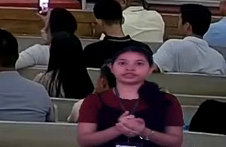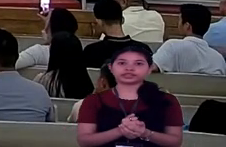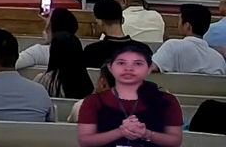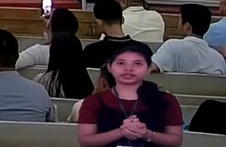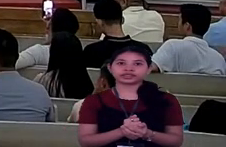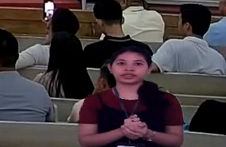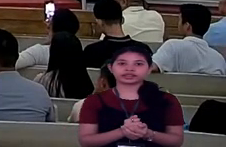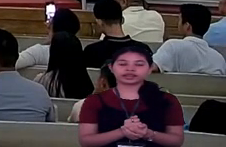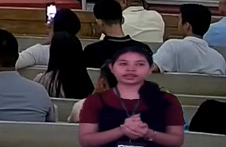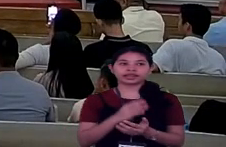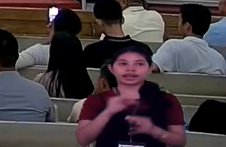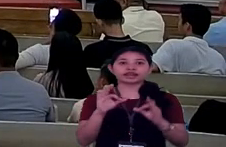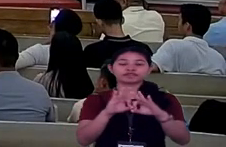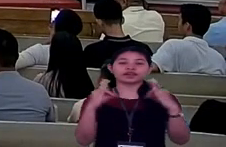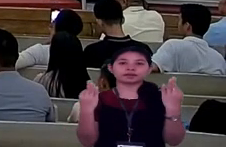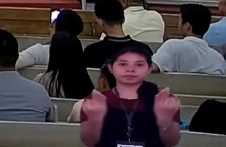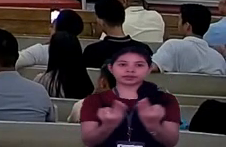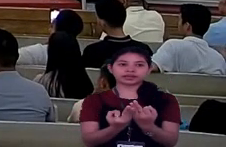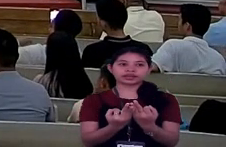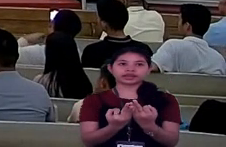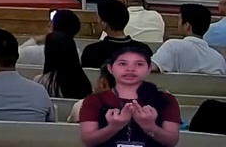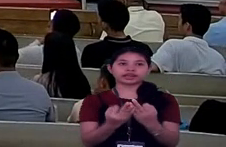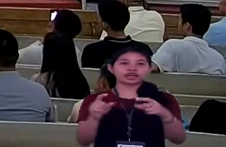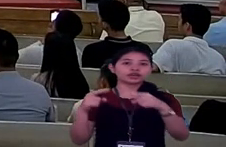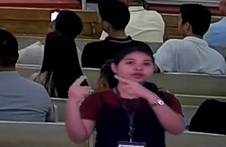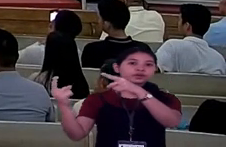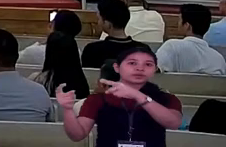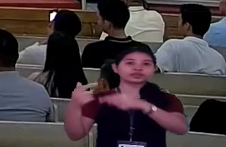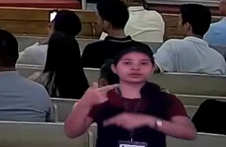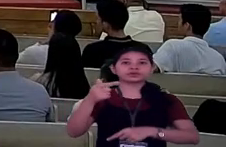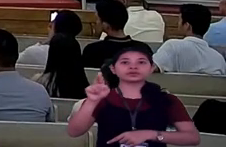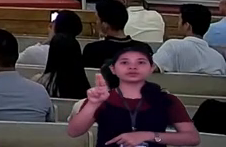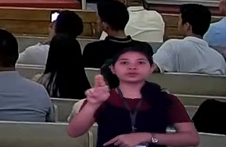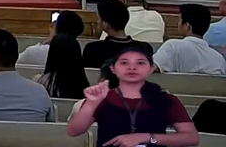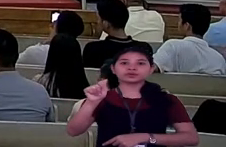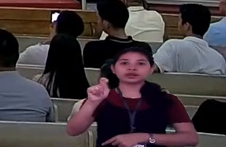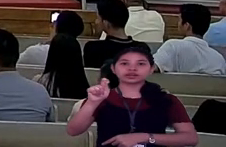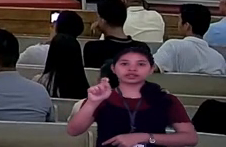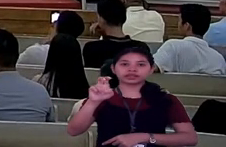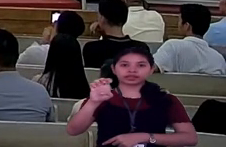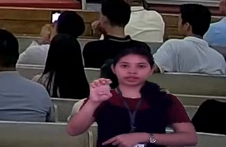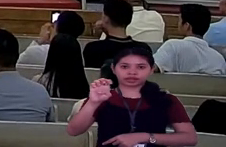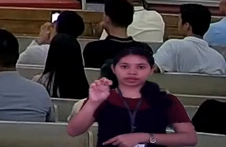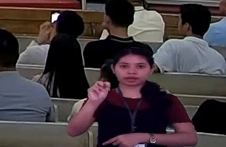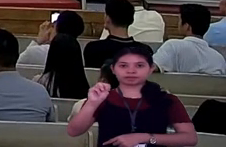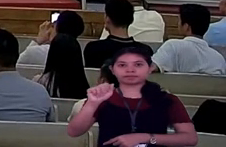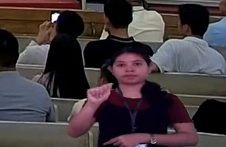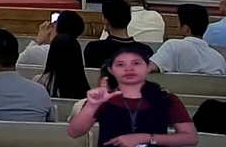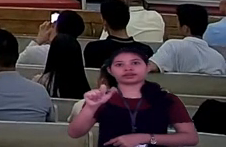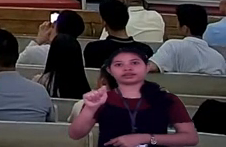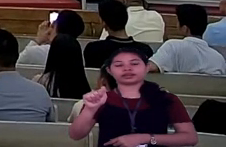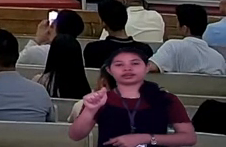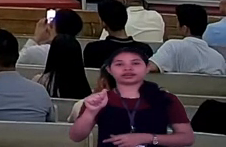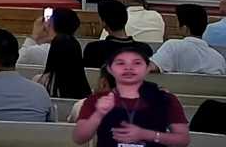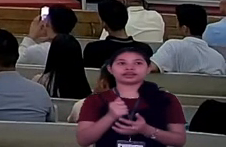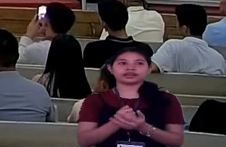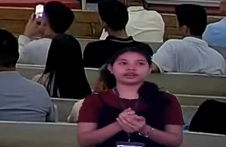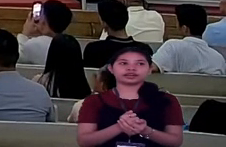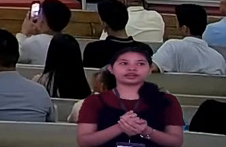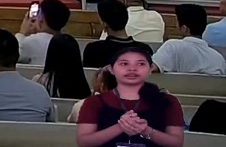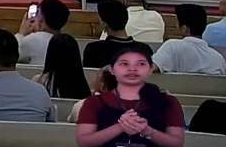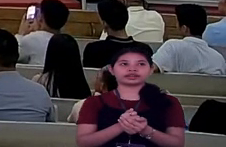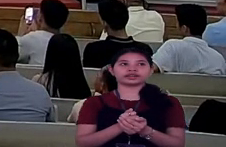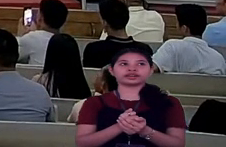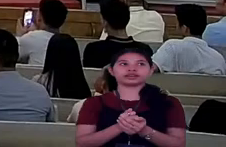baby boy, Miguel Aquila Obanyan. We are your co-laborers to Guatemala, Central America. We are from Bible Baptist Church of Mabuhay, Cabuyo, Laguna, under